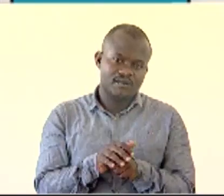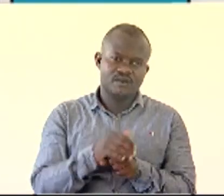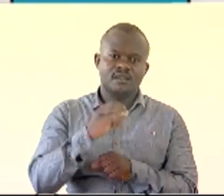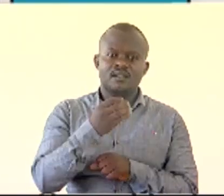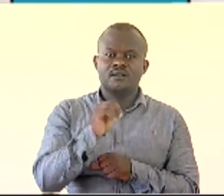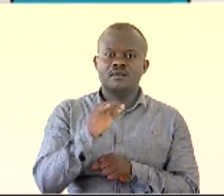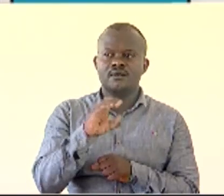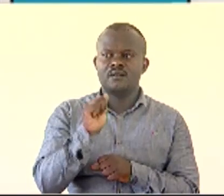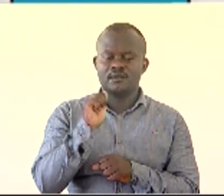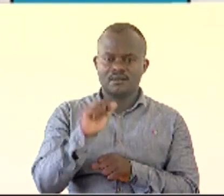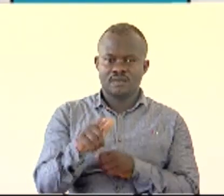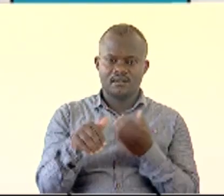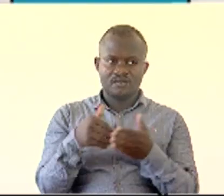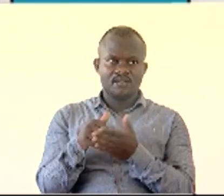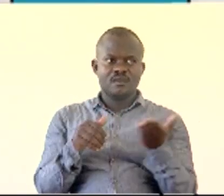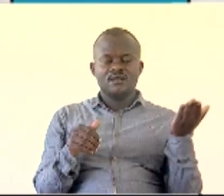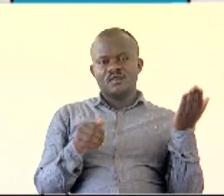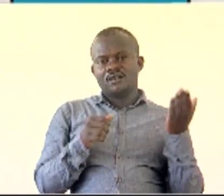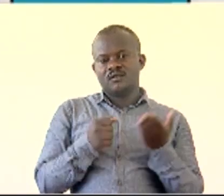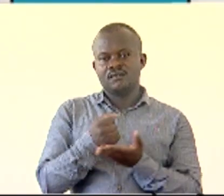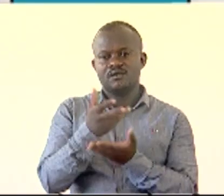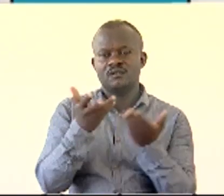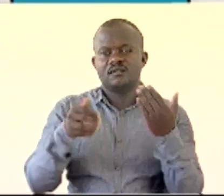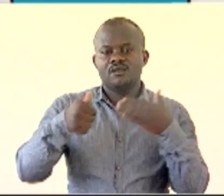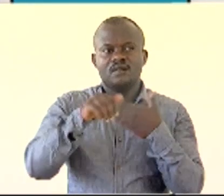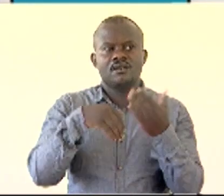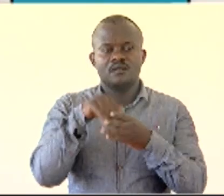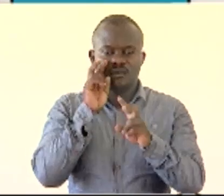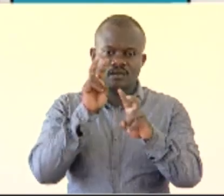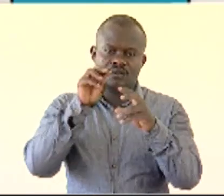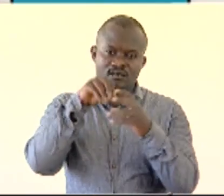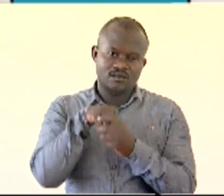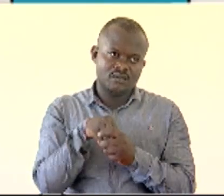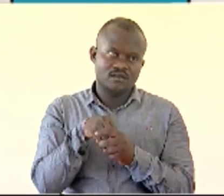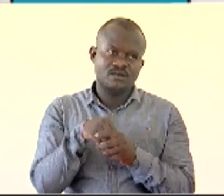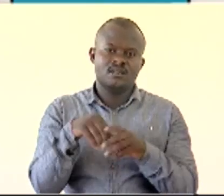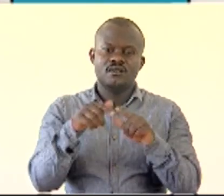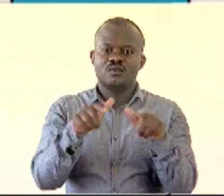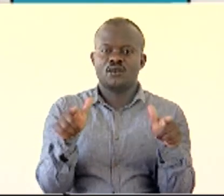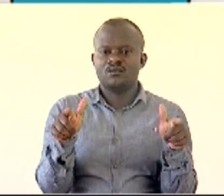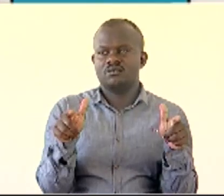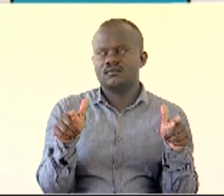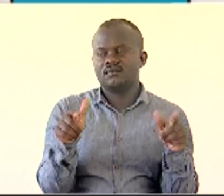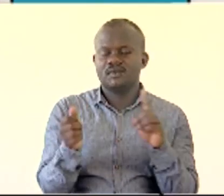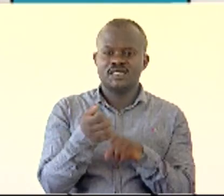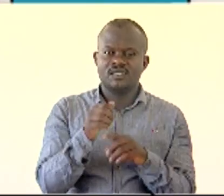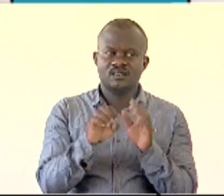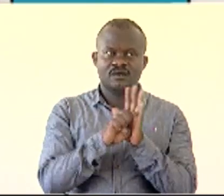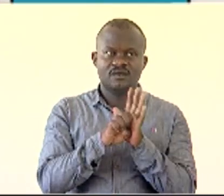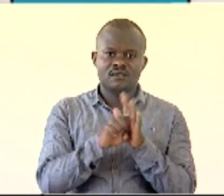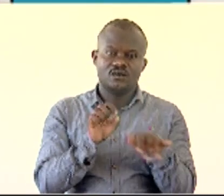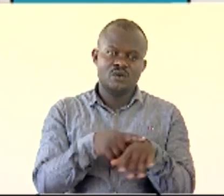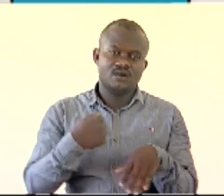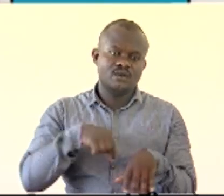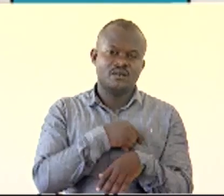such as pesticides, fertilizers, are absorbed into the soil. Take an example, when we